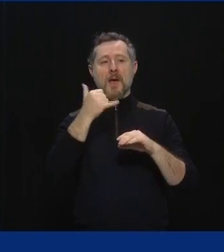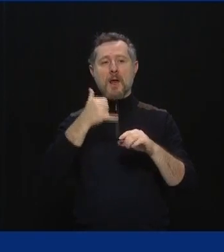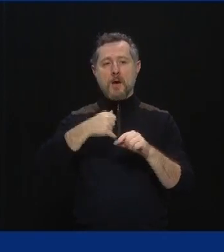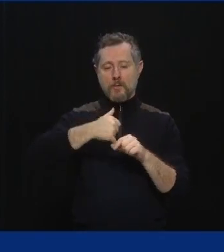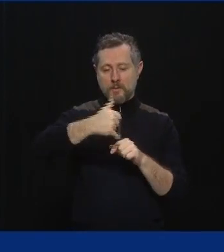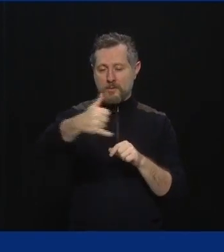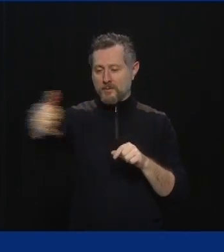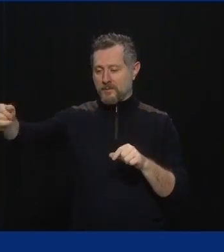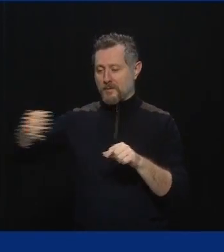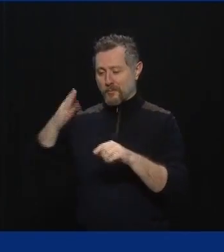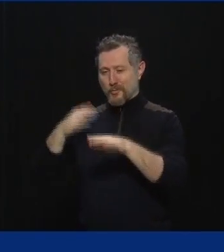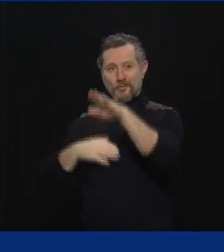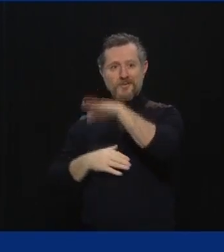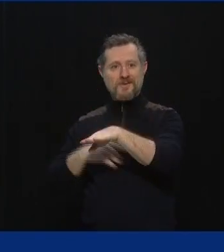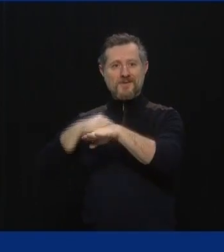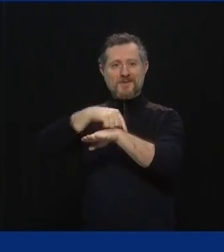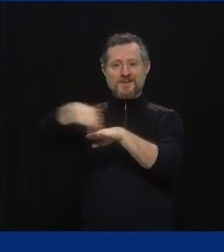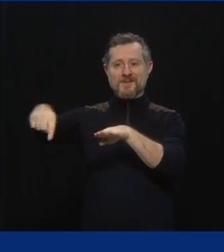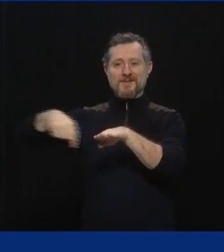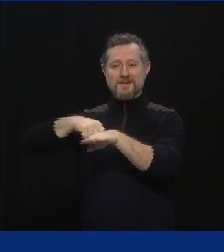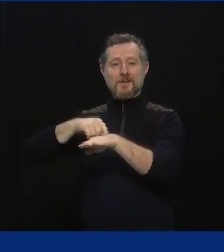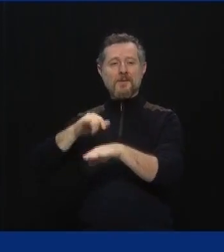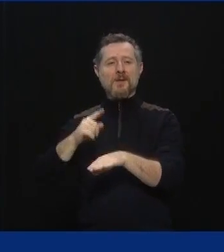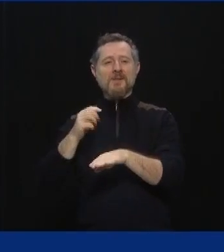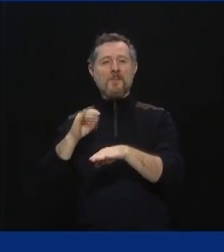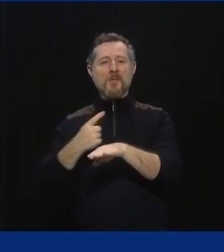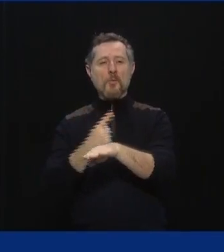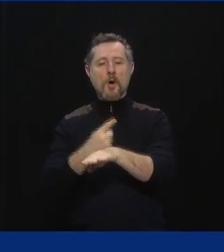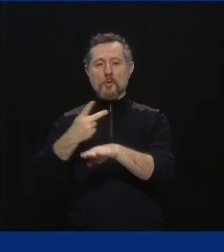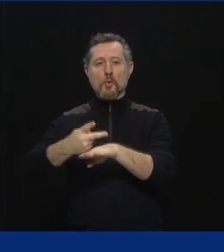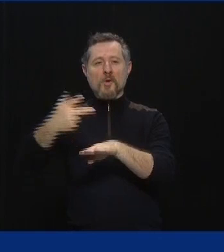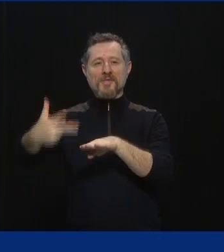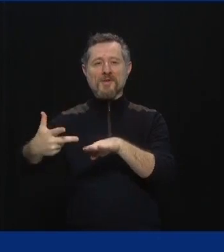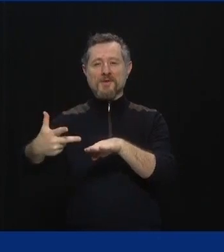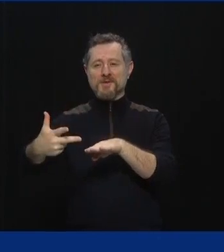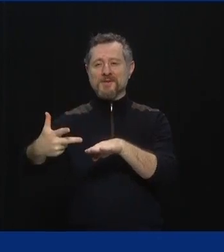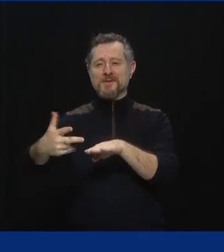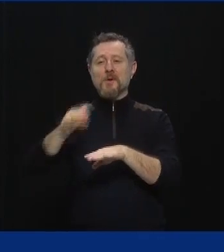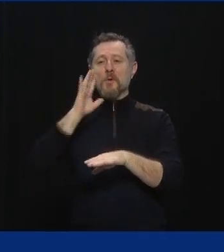the vacant lot that used to be Terminal 3 is going to be the footprint of the entire and